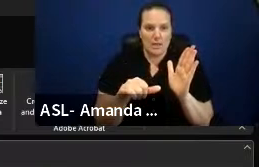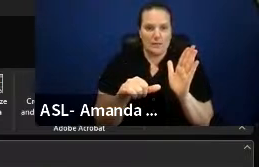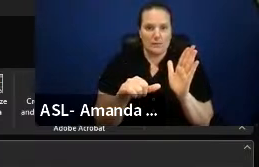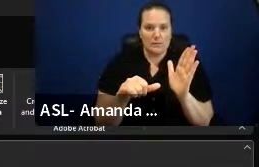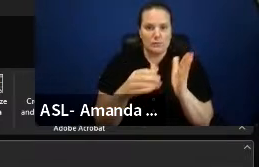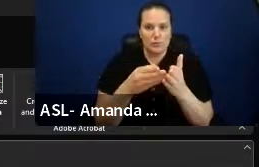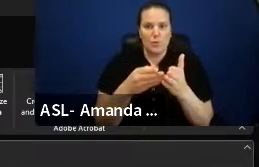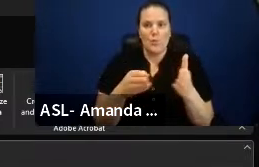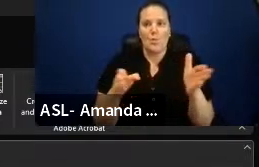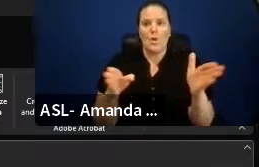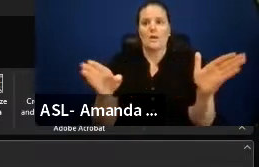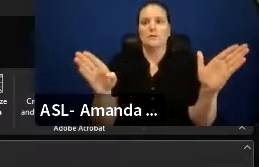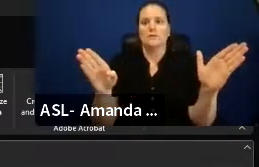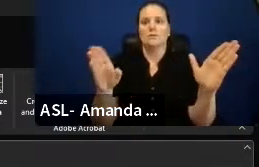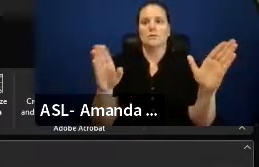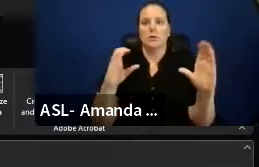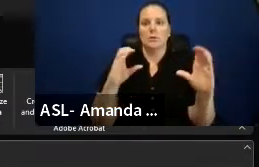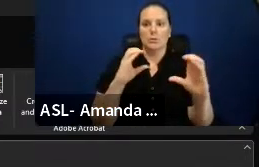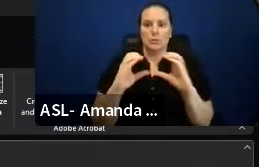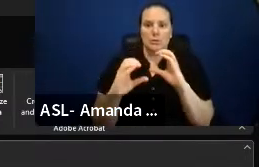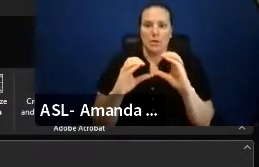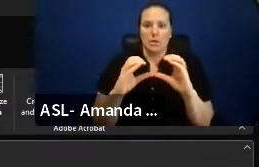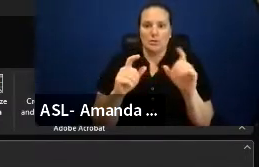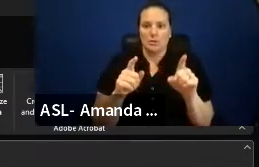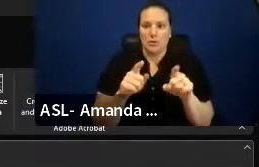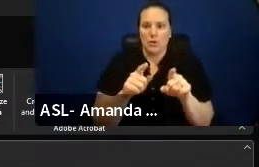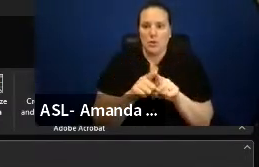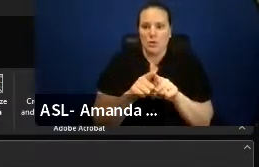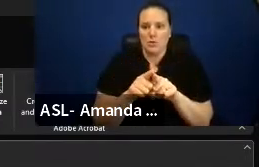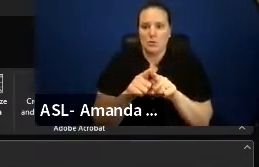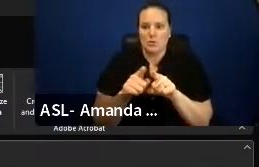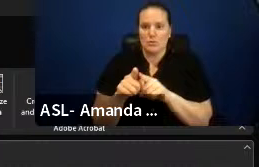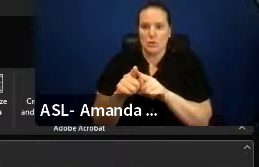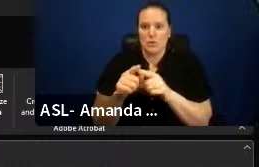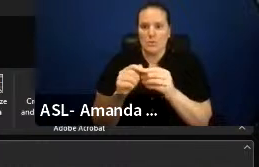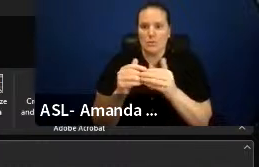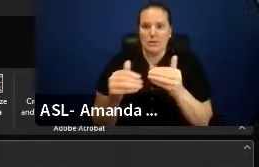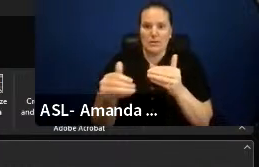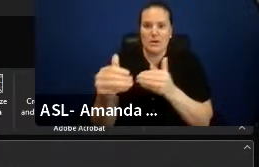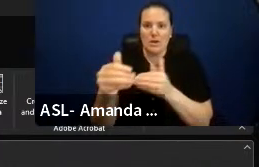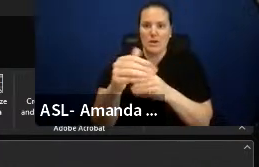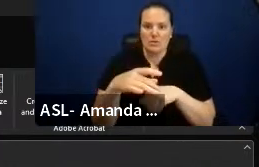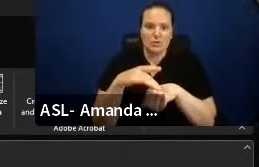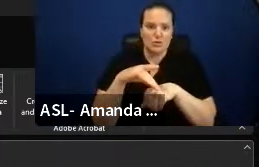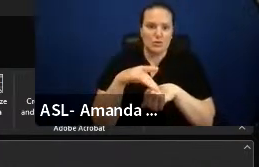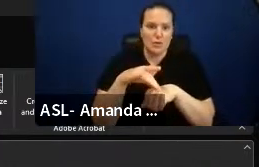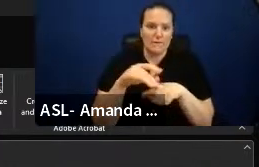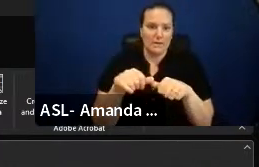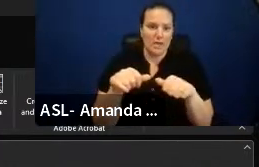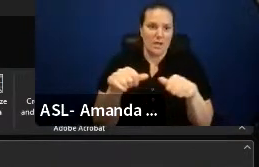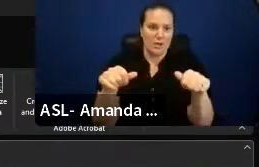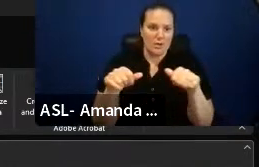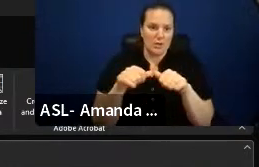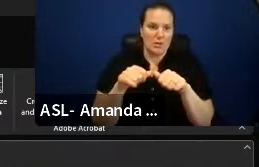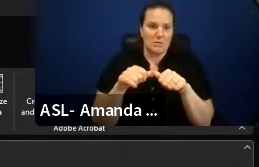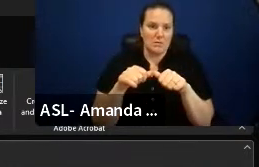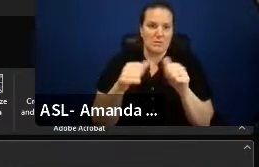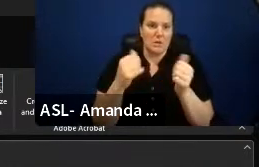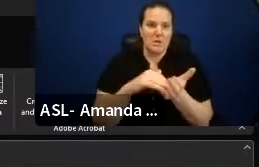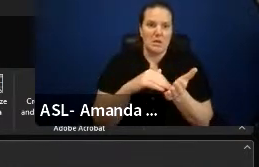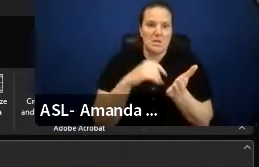widespread communication also beyond that geographic area. And again, thinking about the